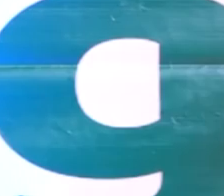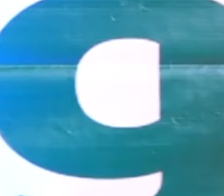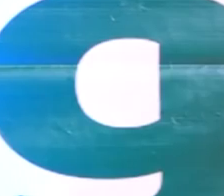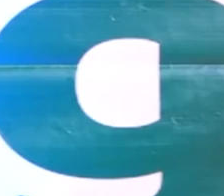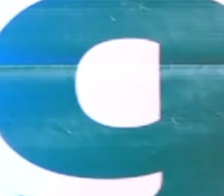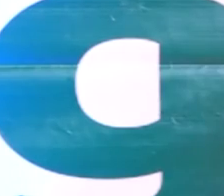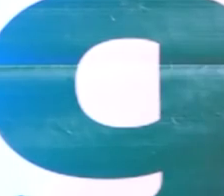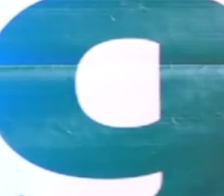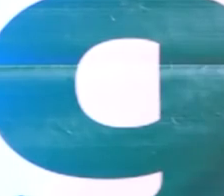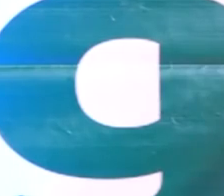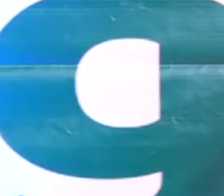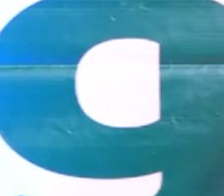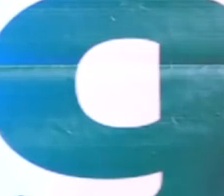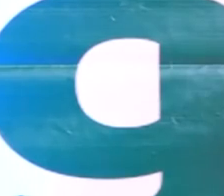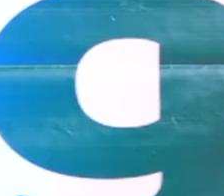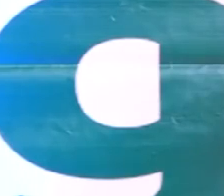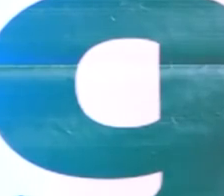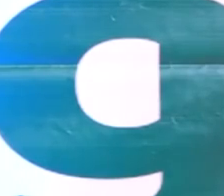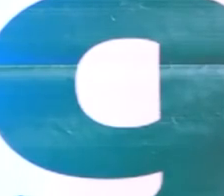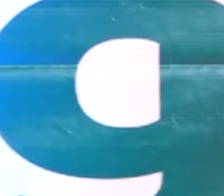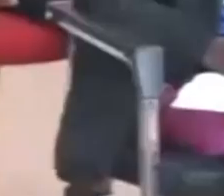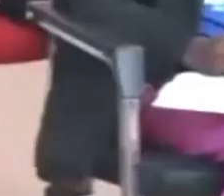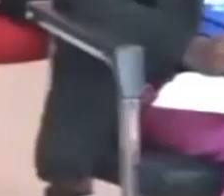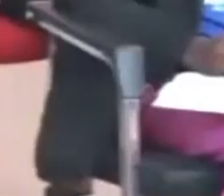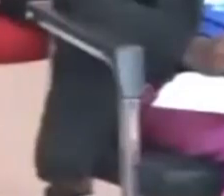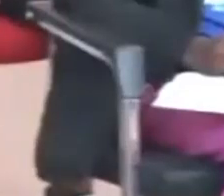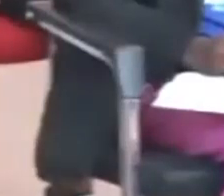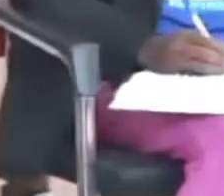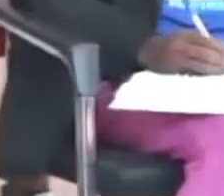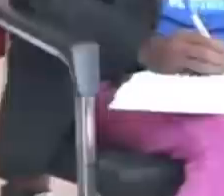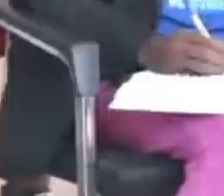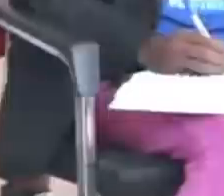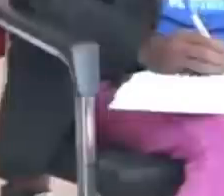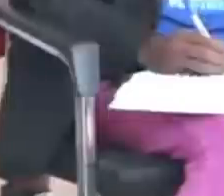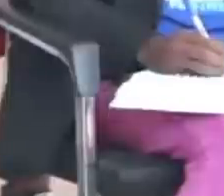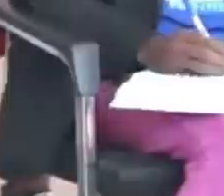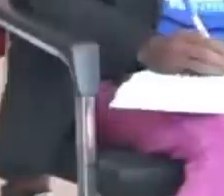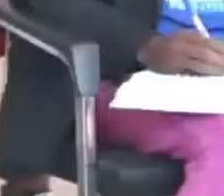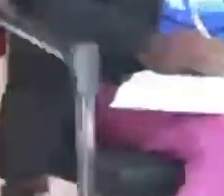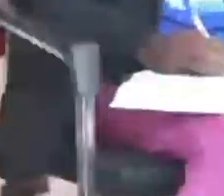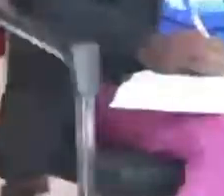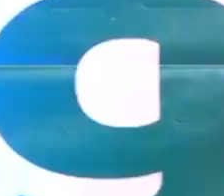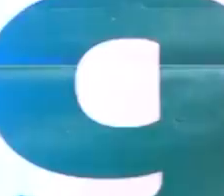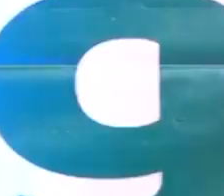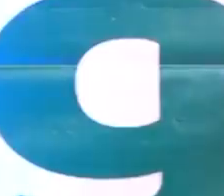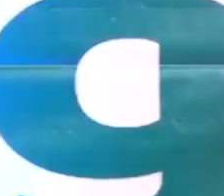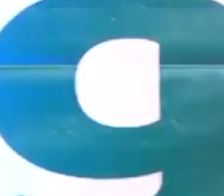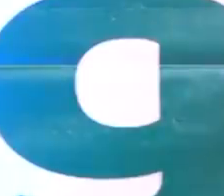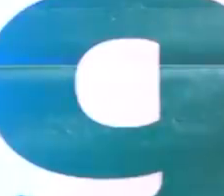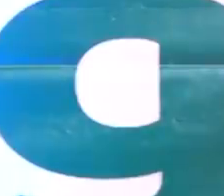of God is made in the closet. His powerful public